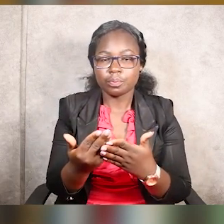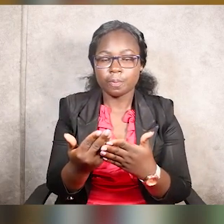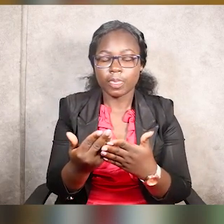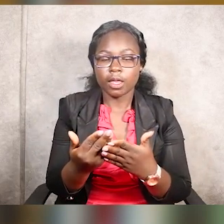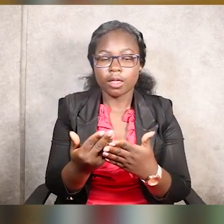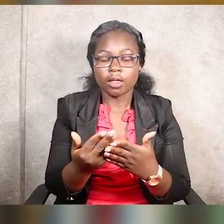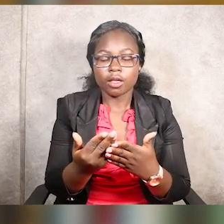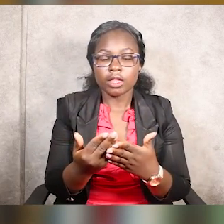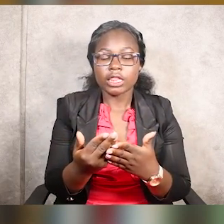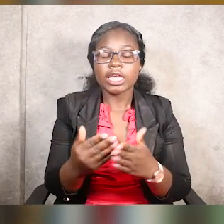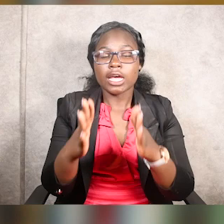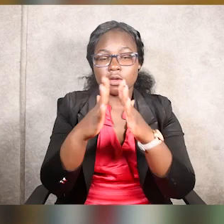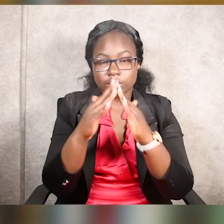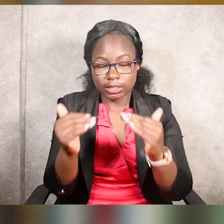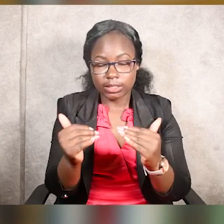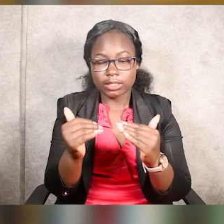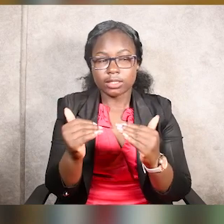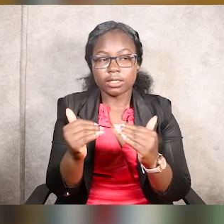the housing